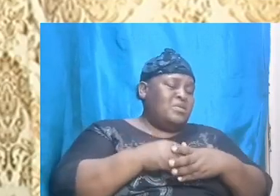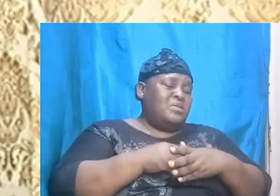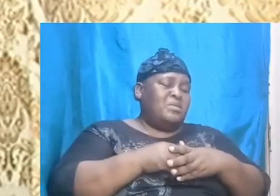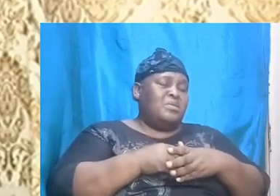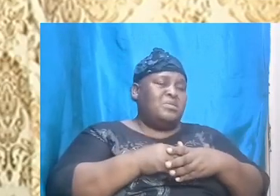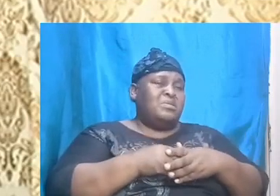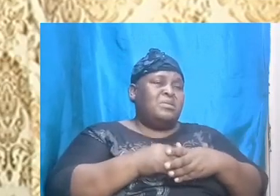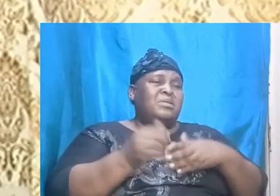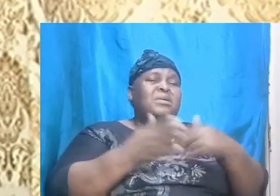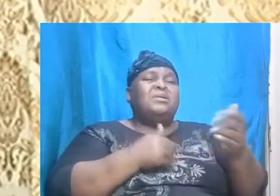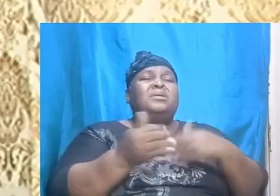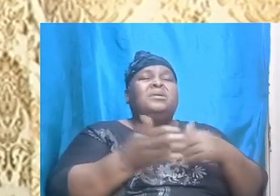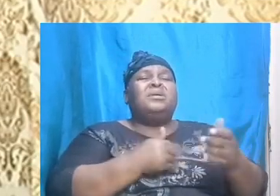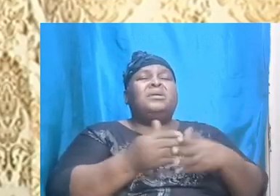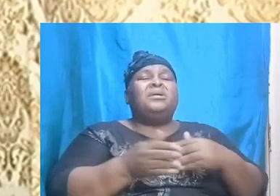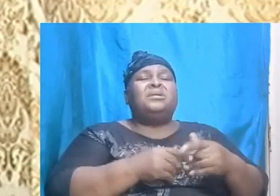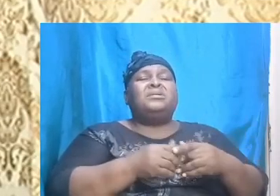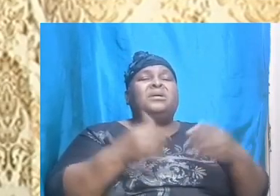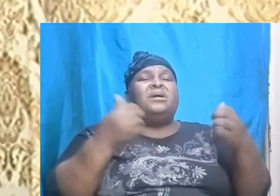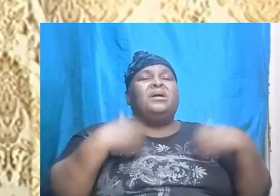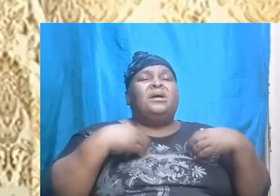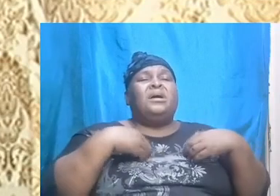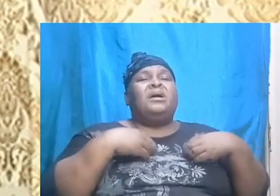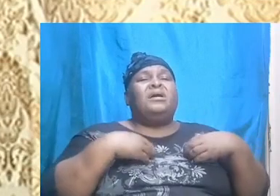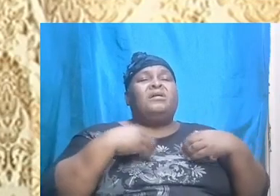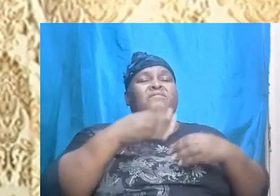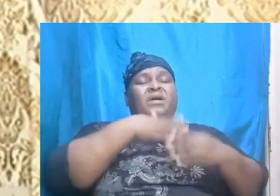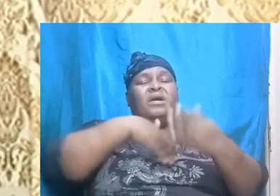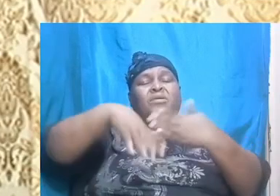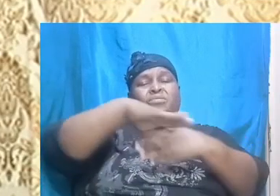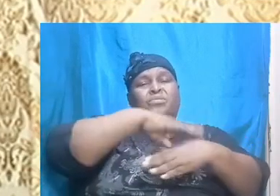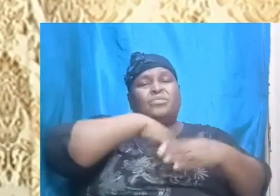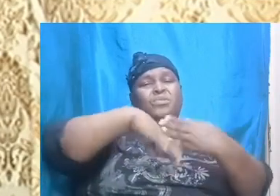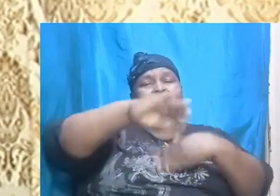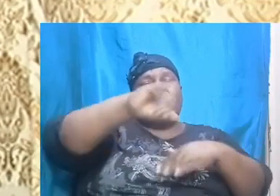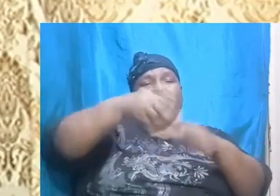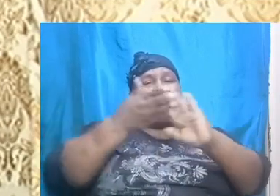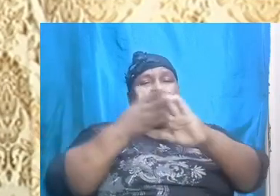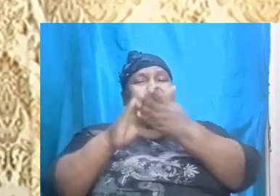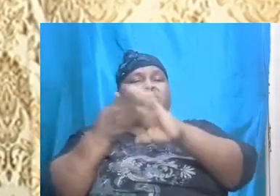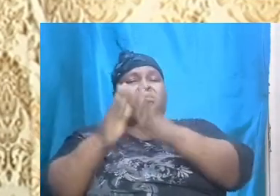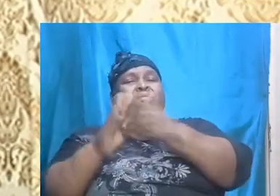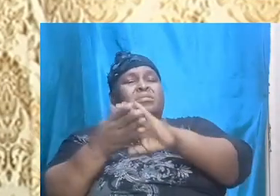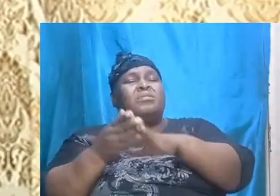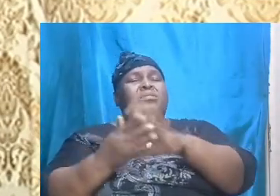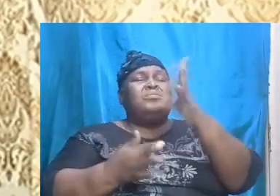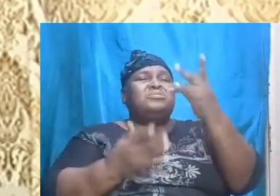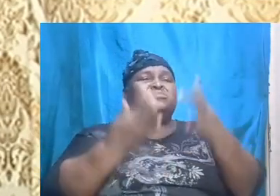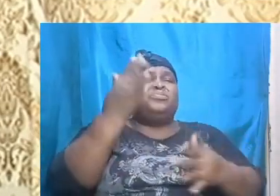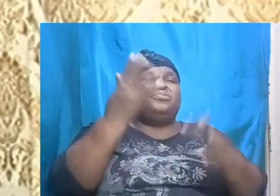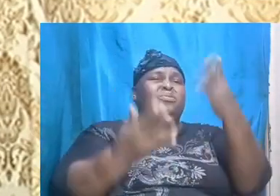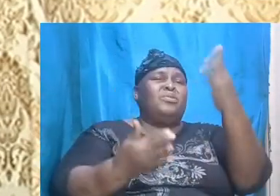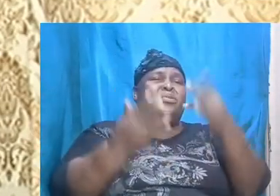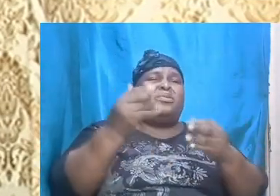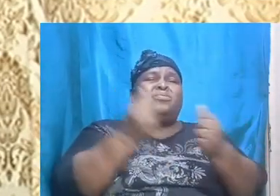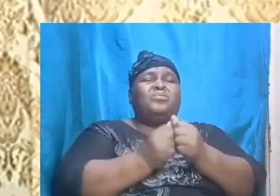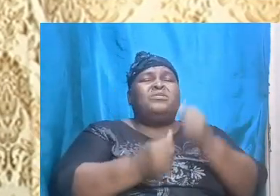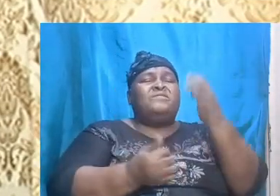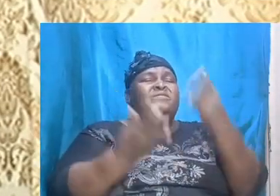Jerusalem, the fish gate and all of these gates, the dung gate, all of these gates were practically burnt with